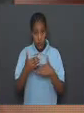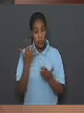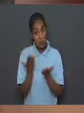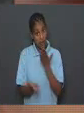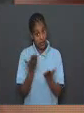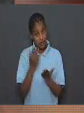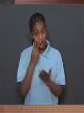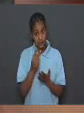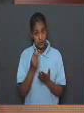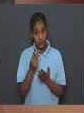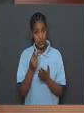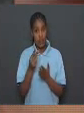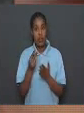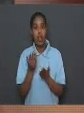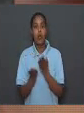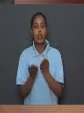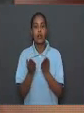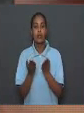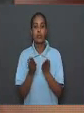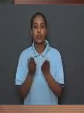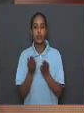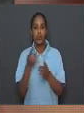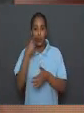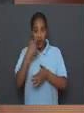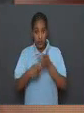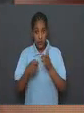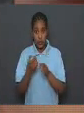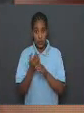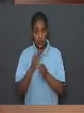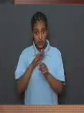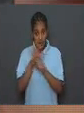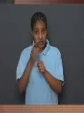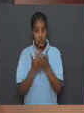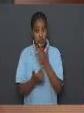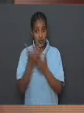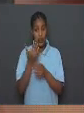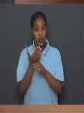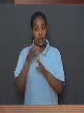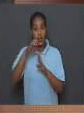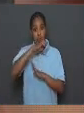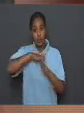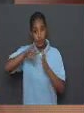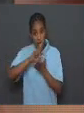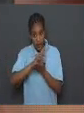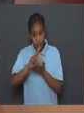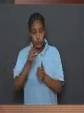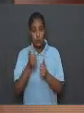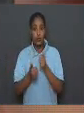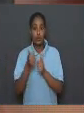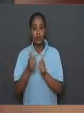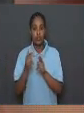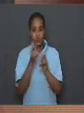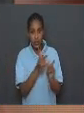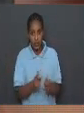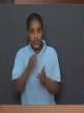process might seem counterproductive, as we have just discussed electrorefining, which is a method